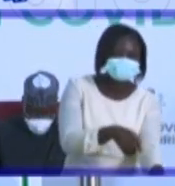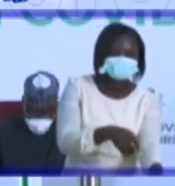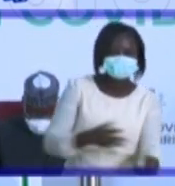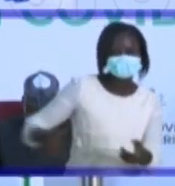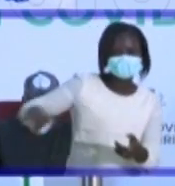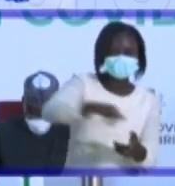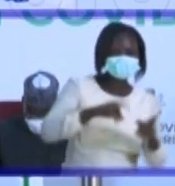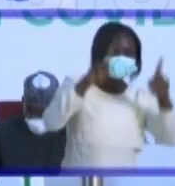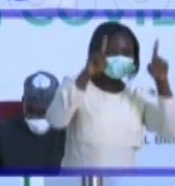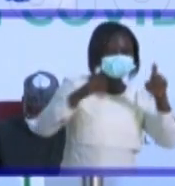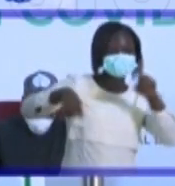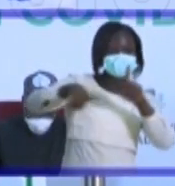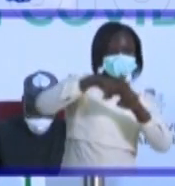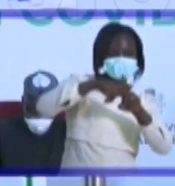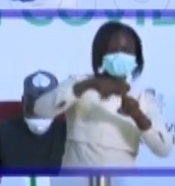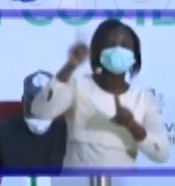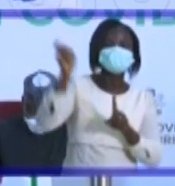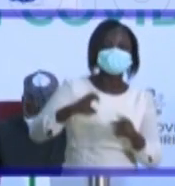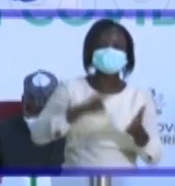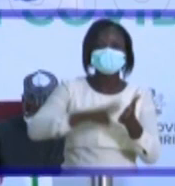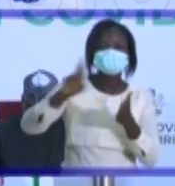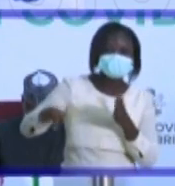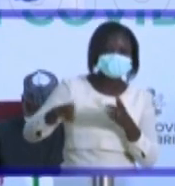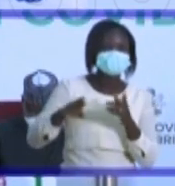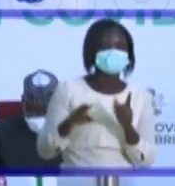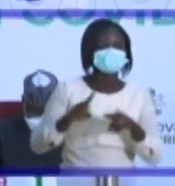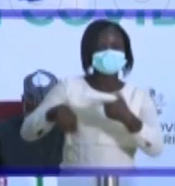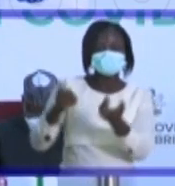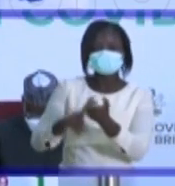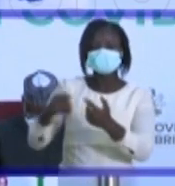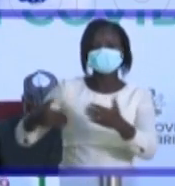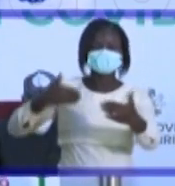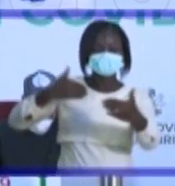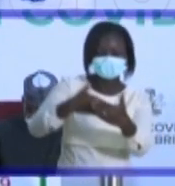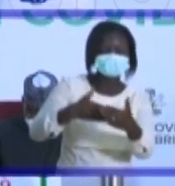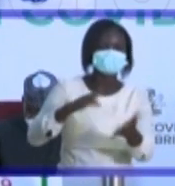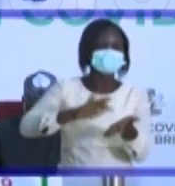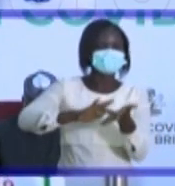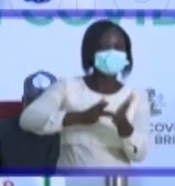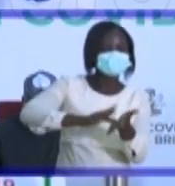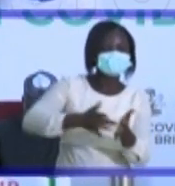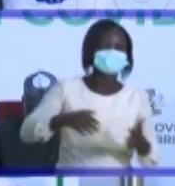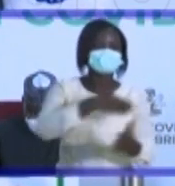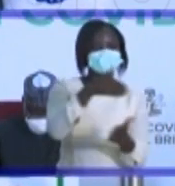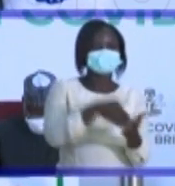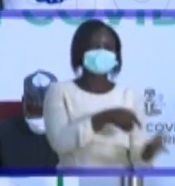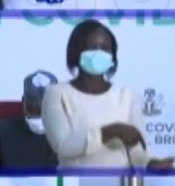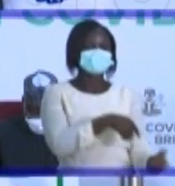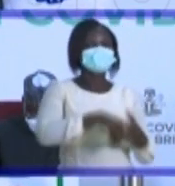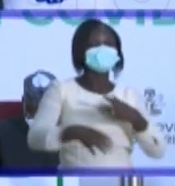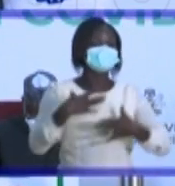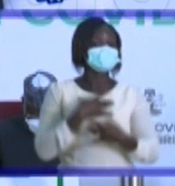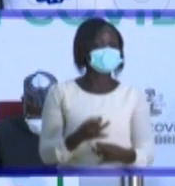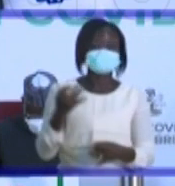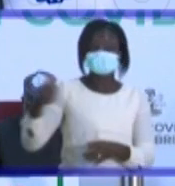Those testing positive should report to the nearest treatment center in the interest of